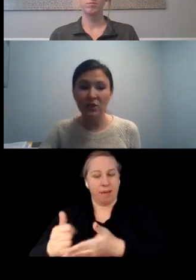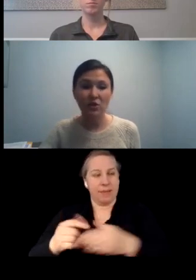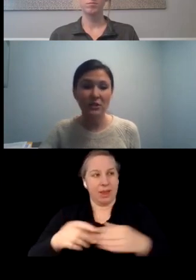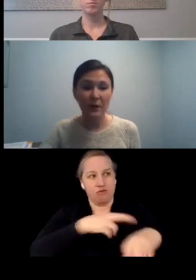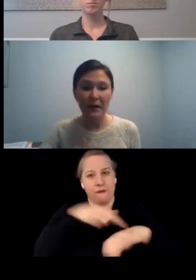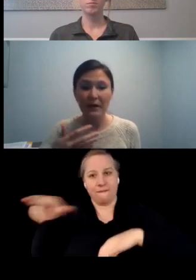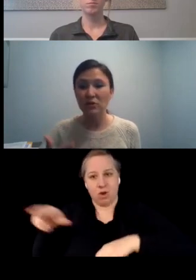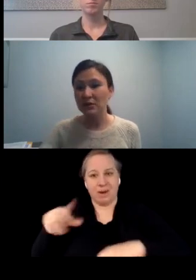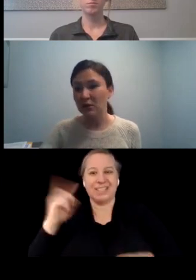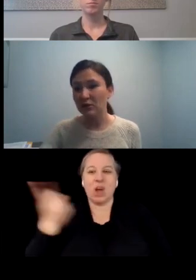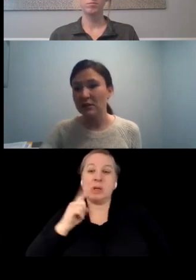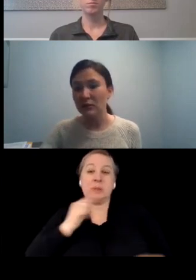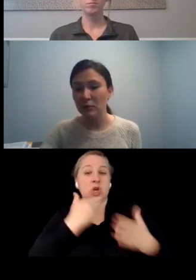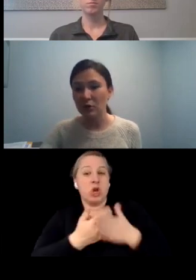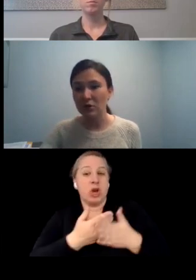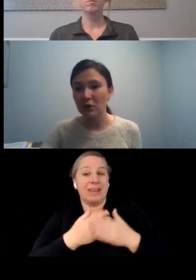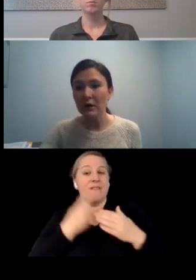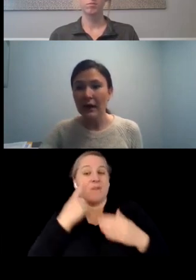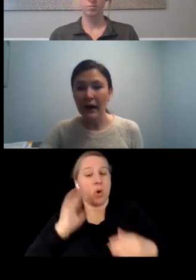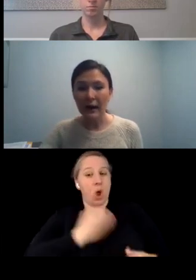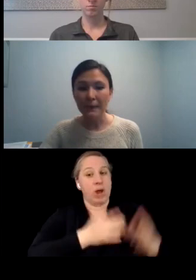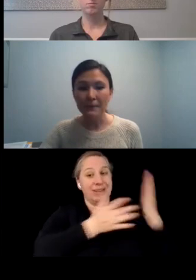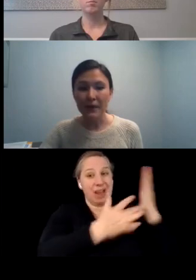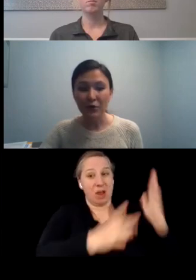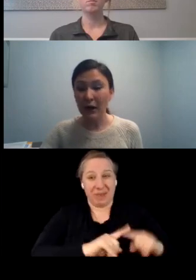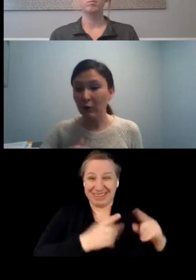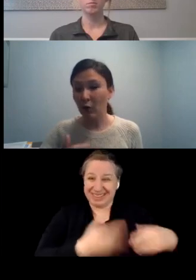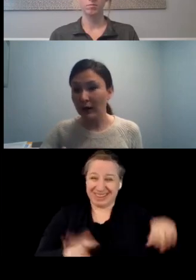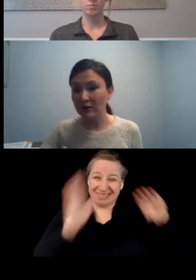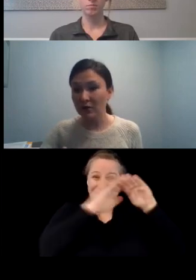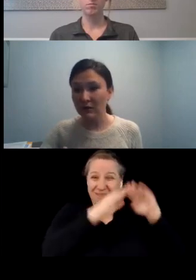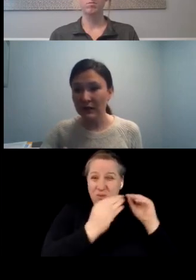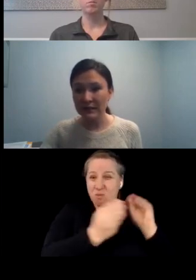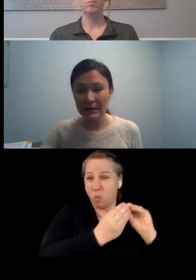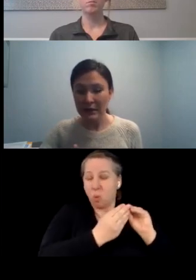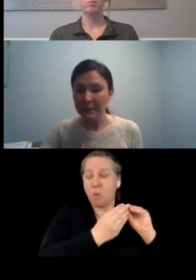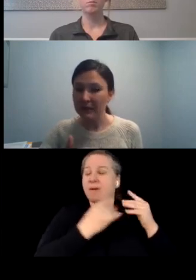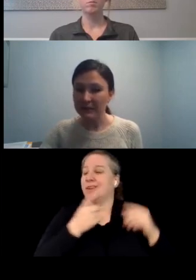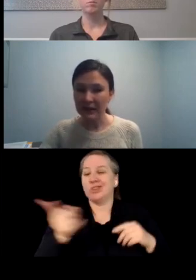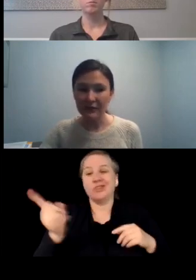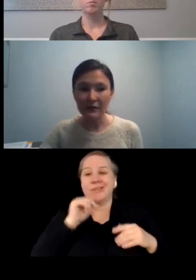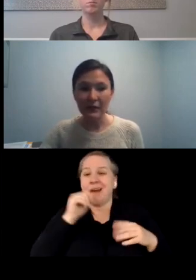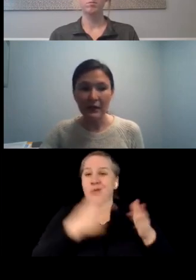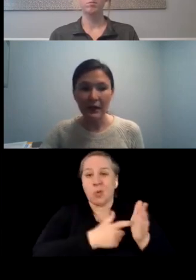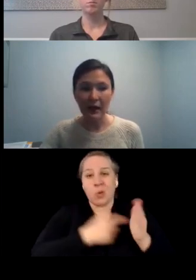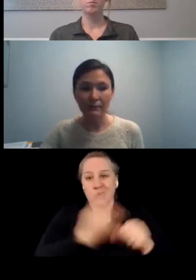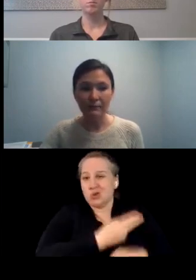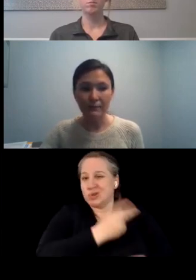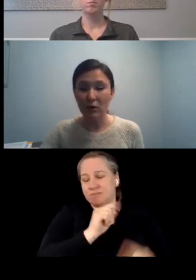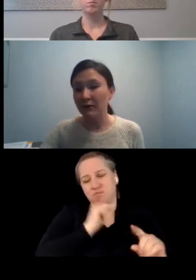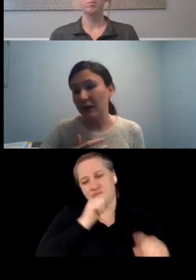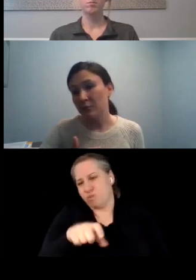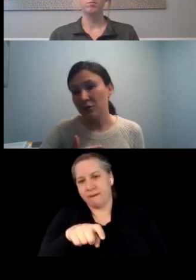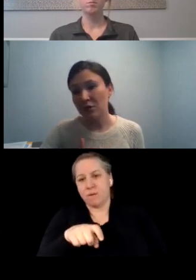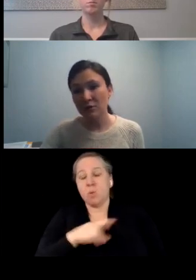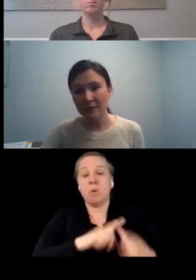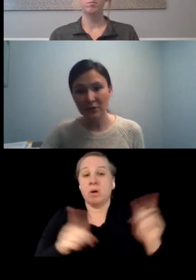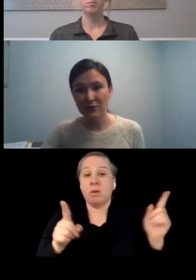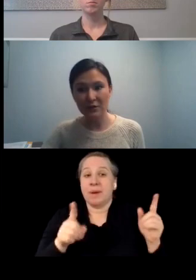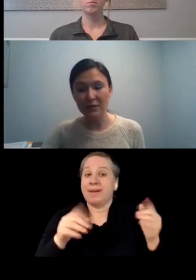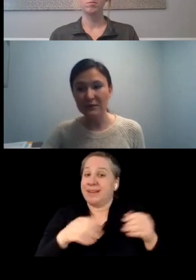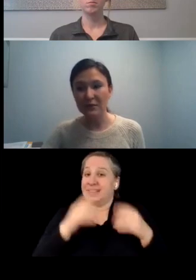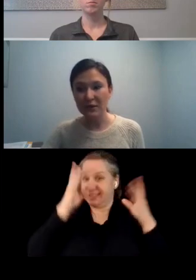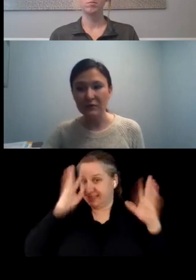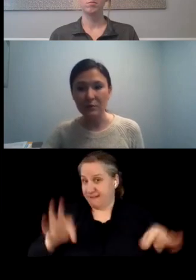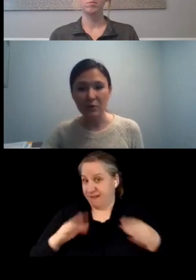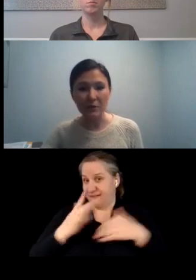for our technicians, but it actually has increased even more so. And you're not required to utilize it, but it's definitely available to you, especially if